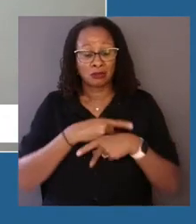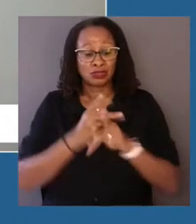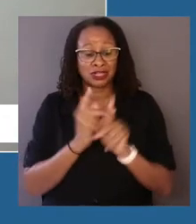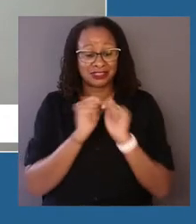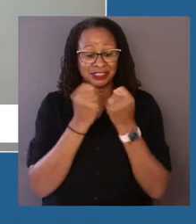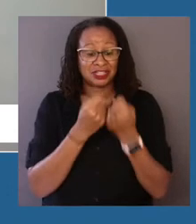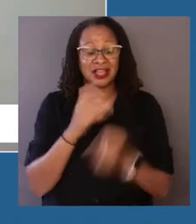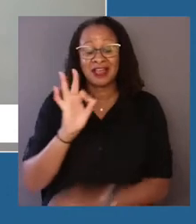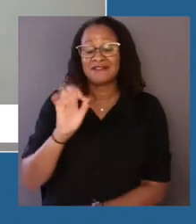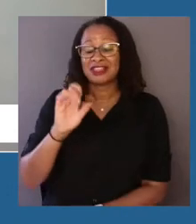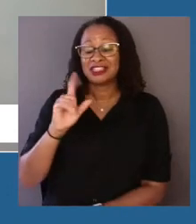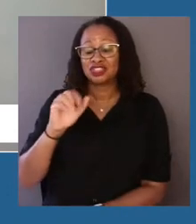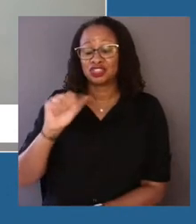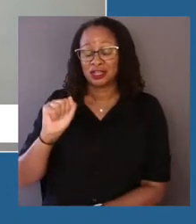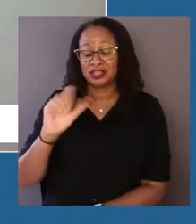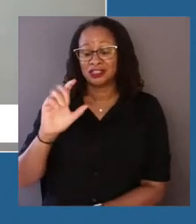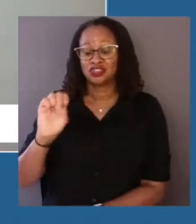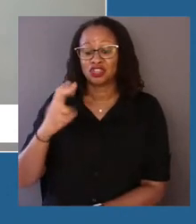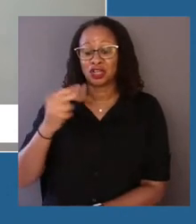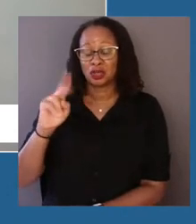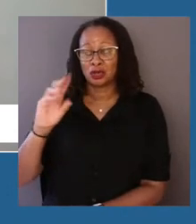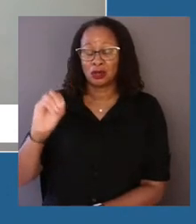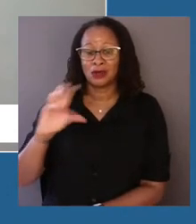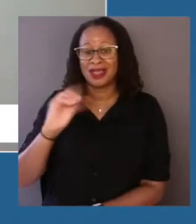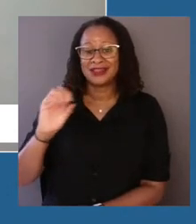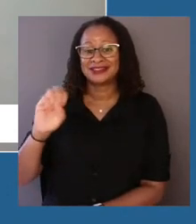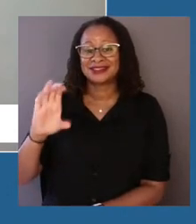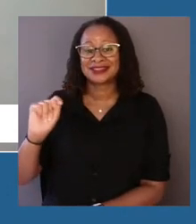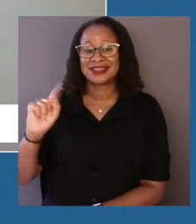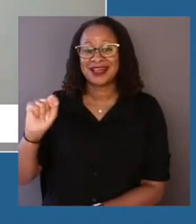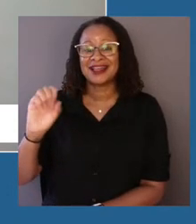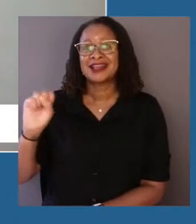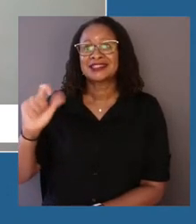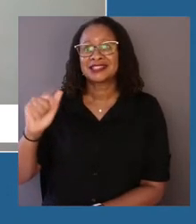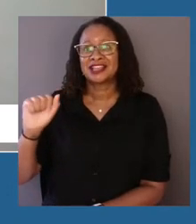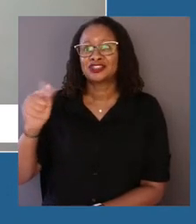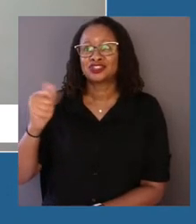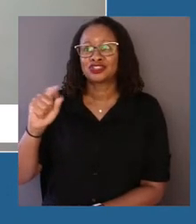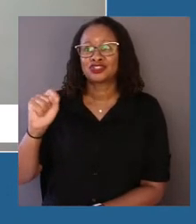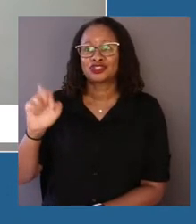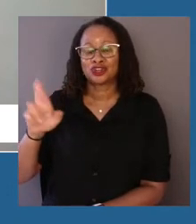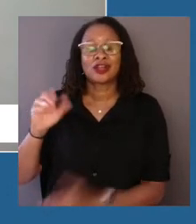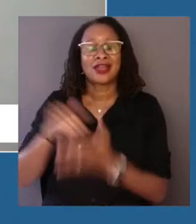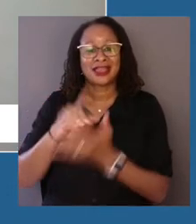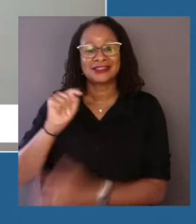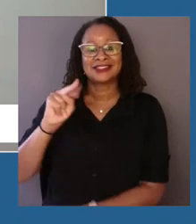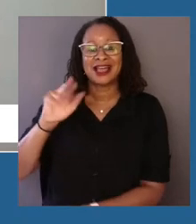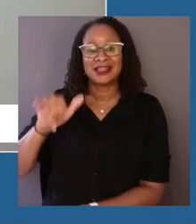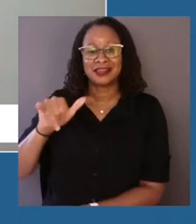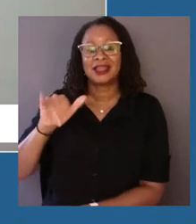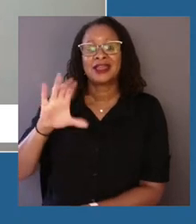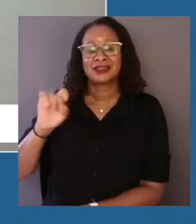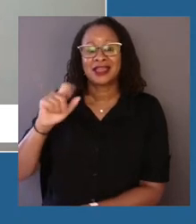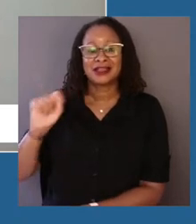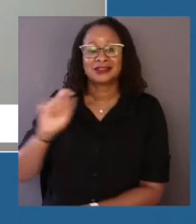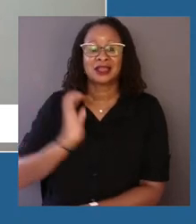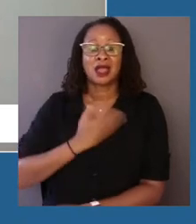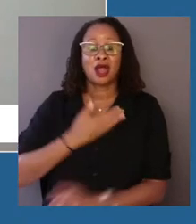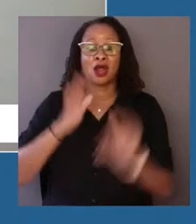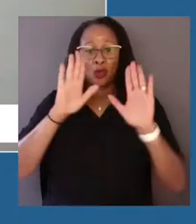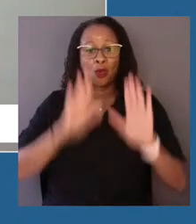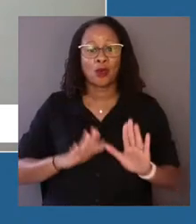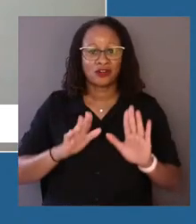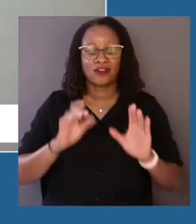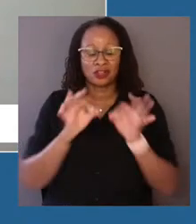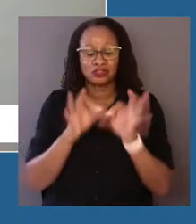Chunko and Scott Sledgester at TinyCast, our wonderful ASL interpreter, Andrea Lust,